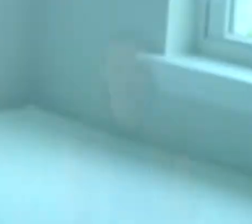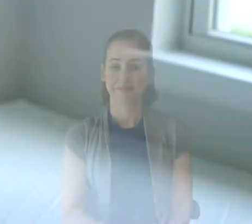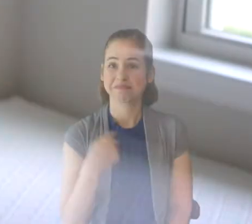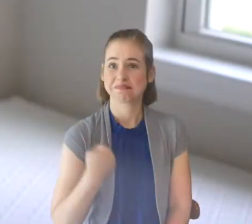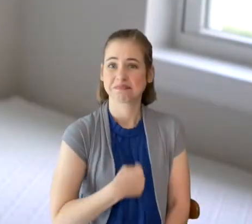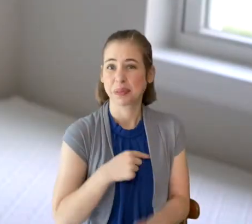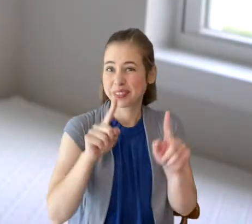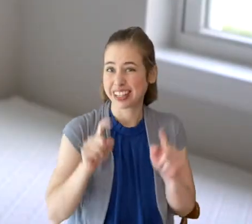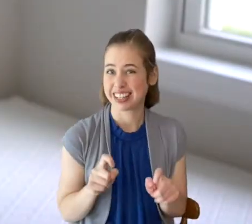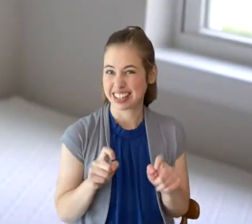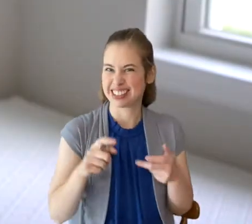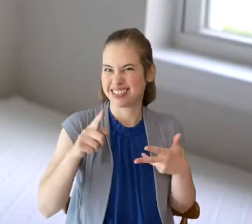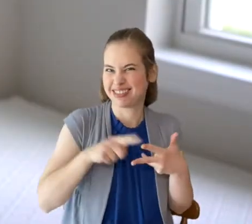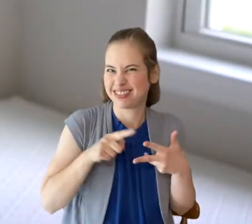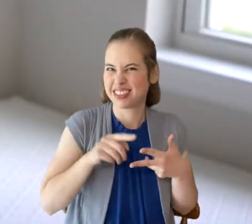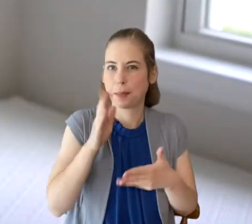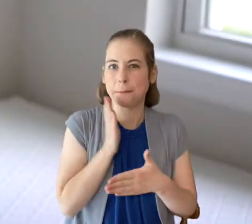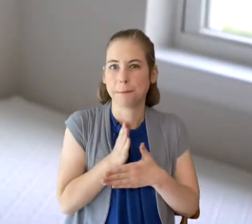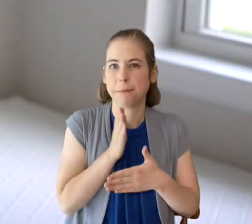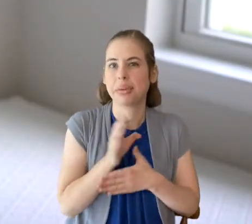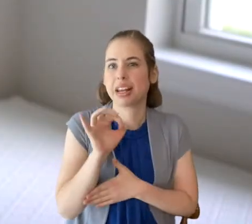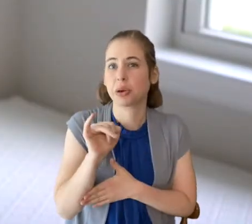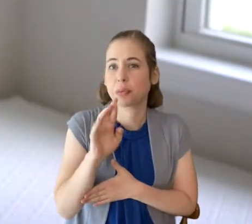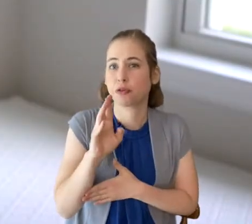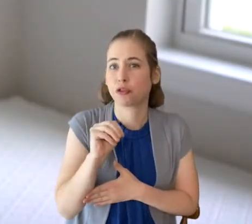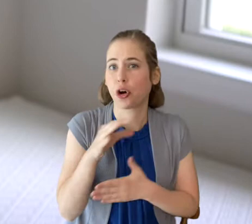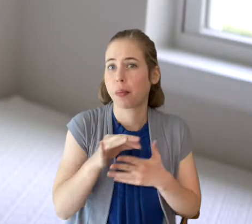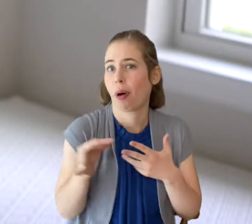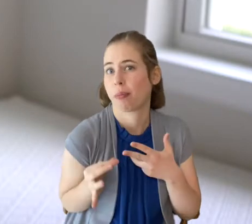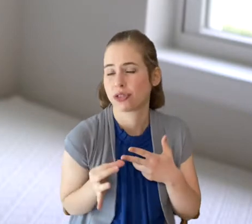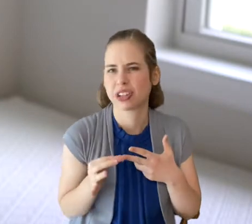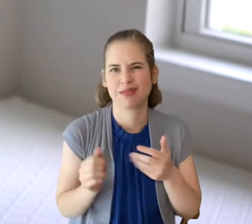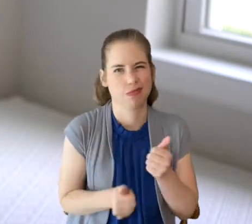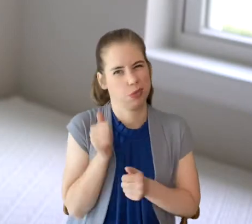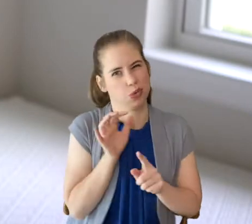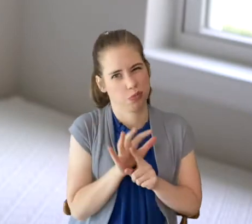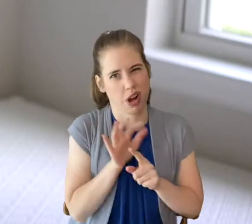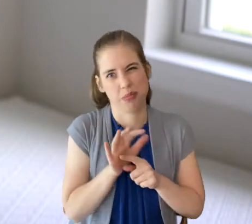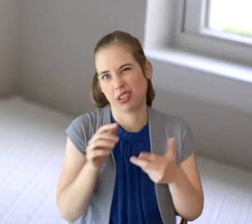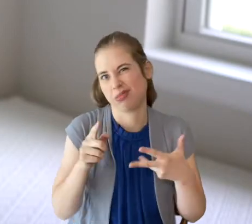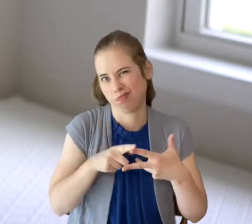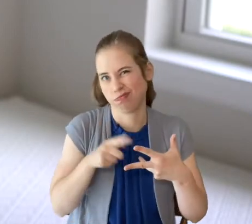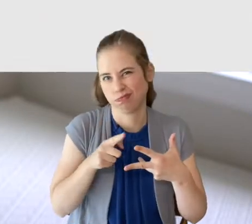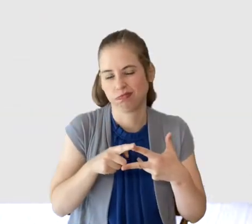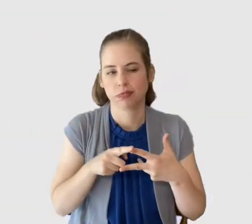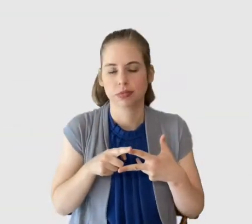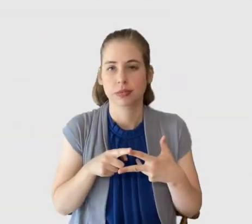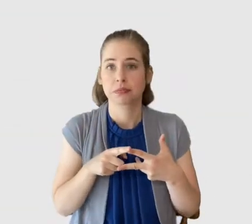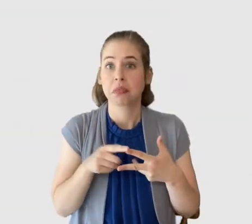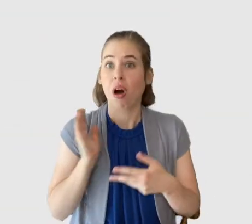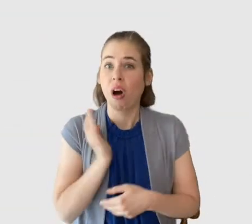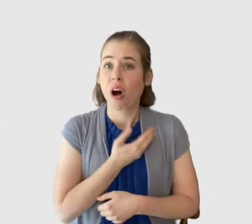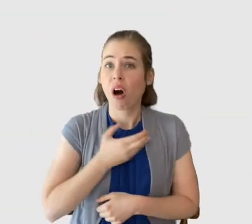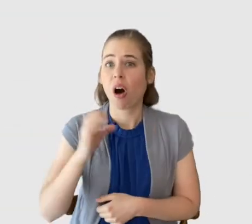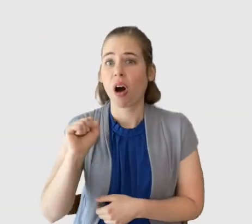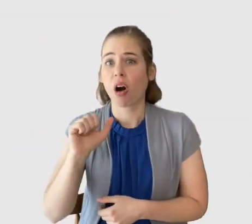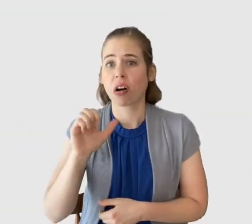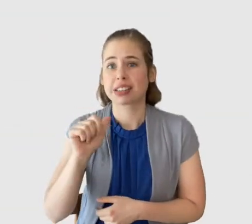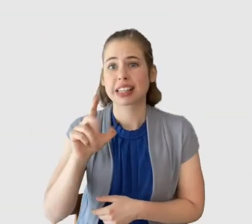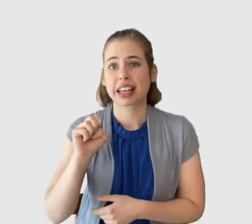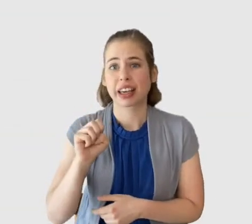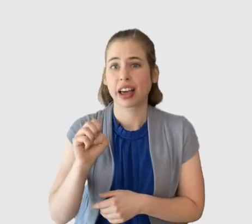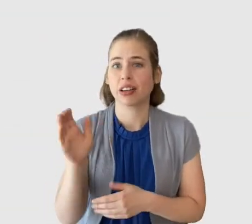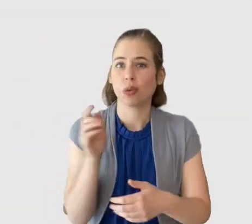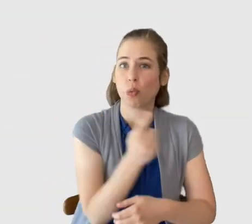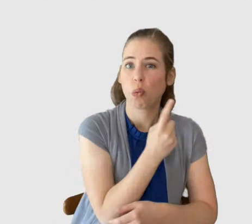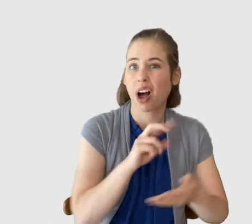So we tested the medium firmness, which is the most popular out of the three firmness options. On a scale of 1 to 10, with 1